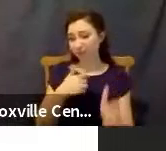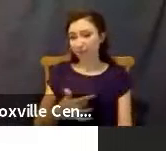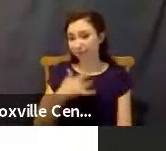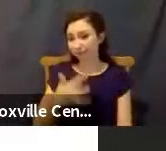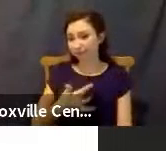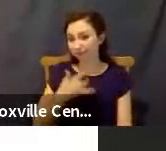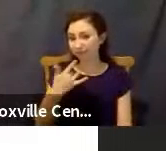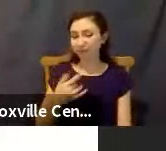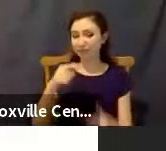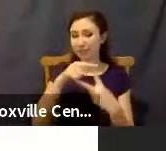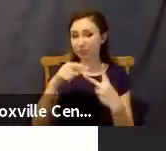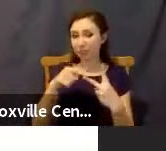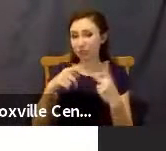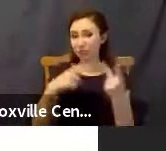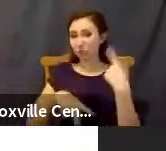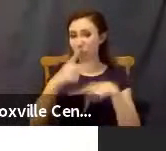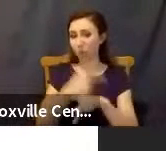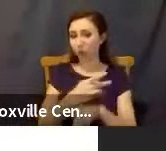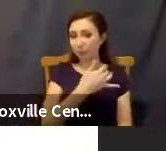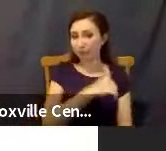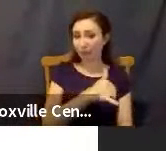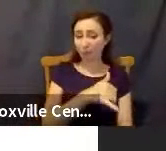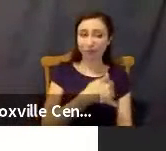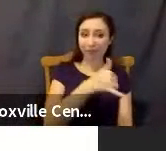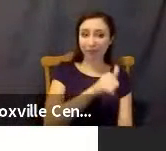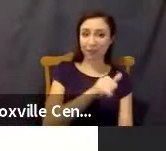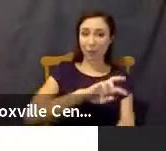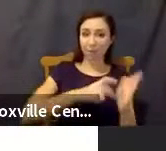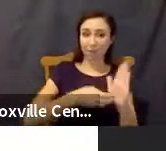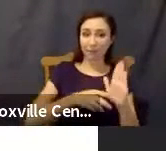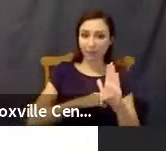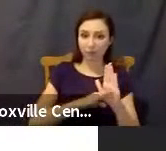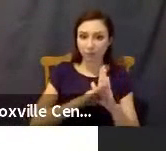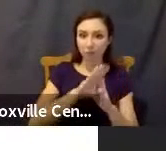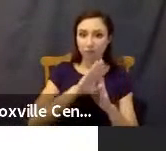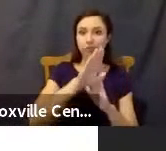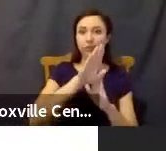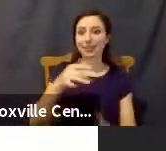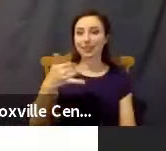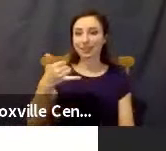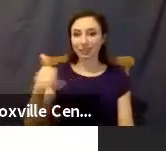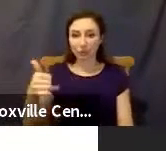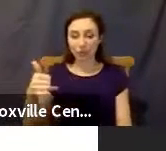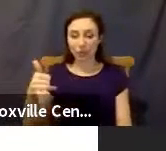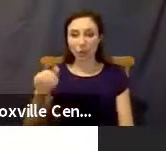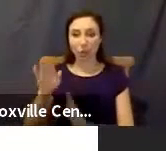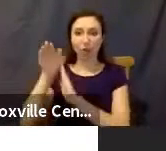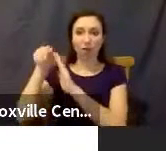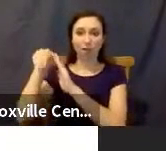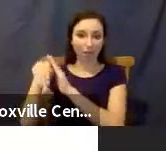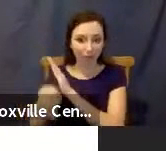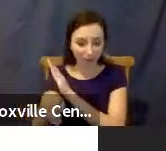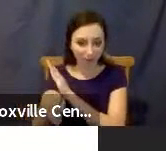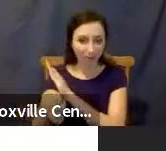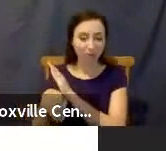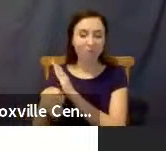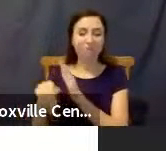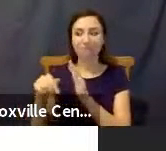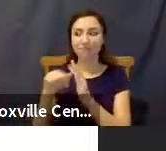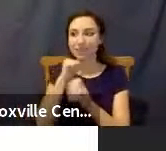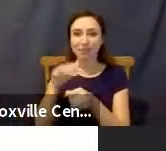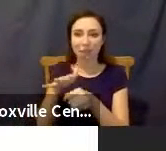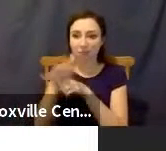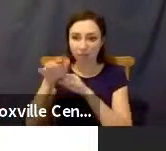there's 2 types of yellow. There's yellow that's rising, and there's yellow that's falling, but it still hasn't